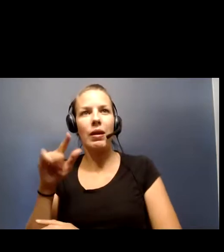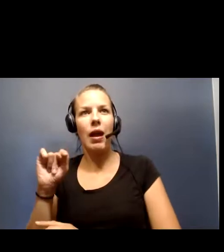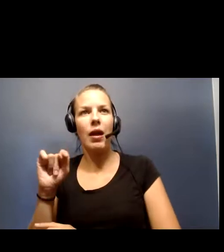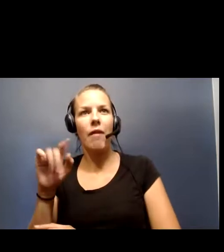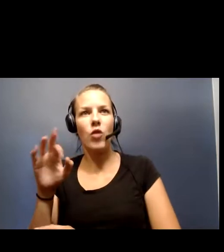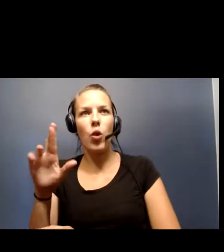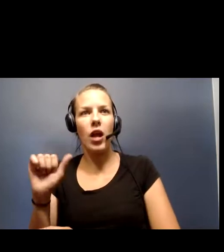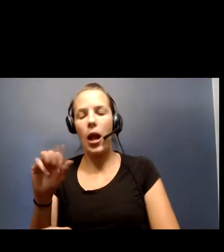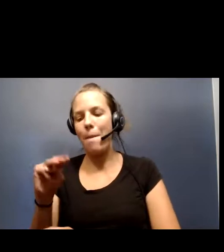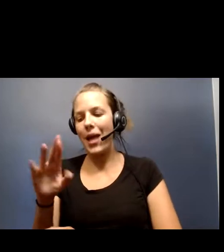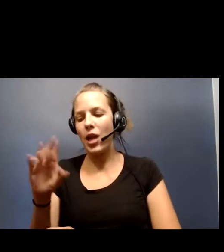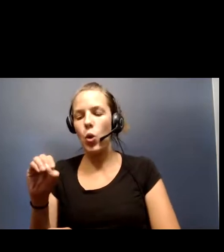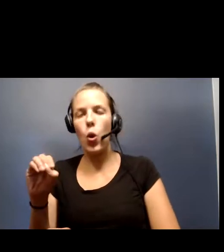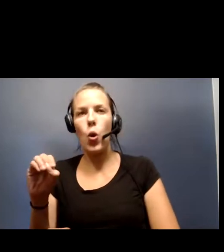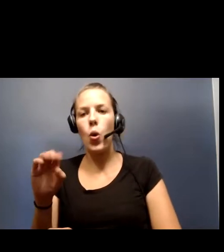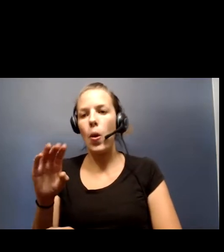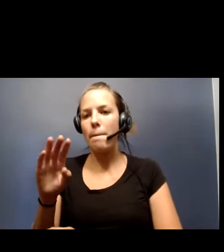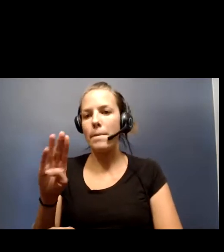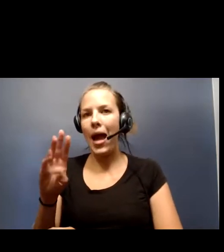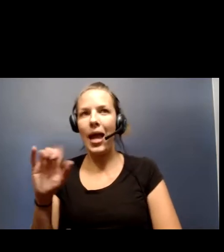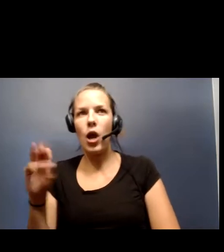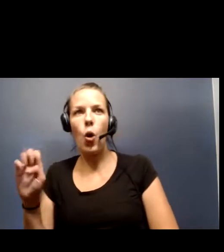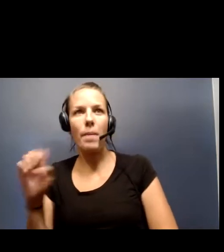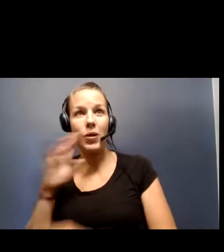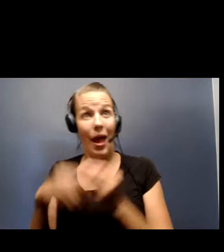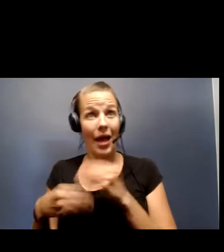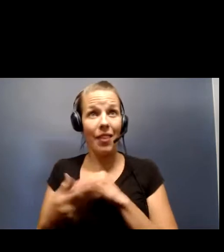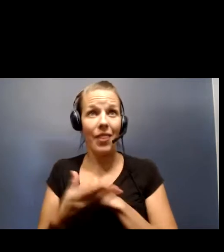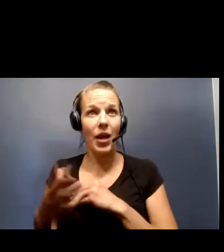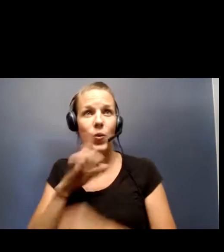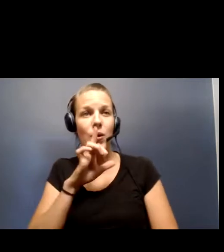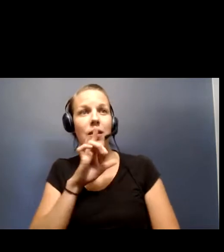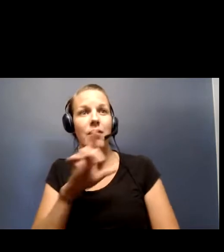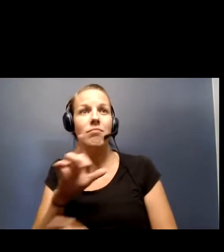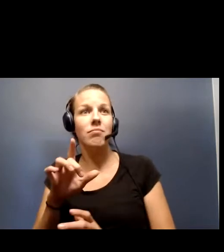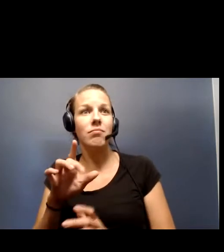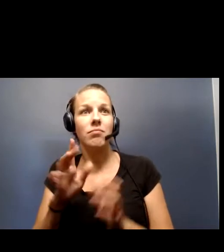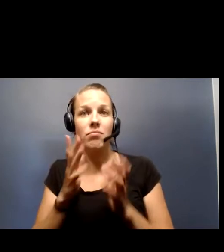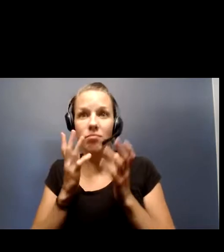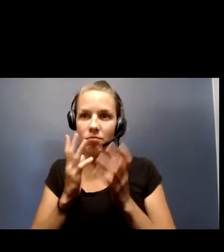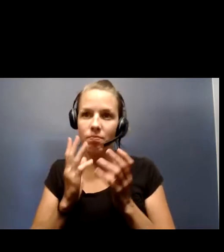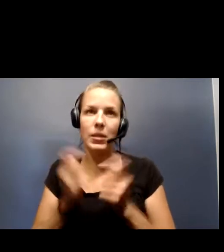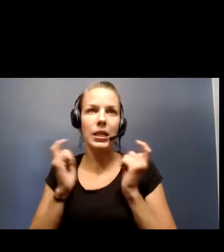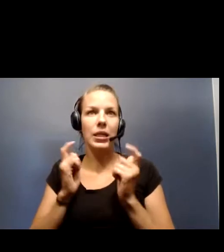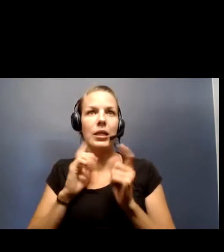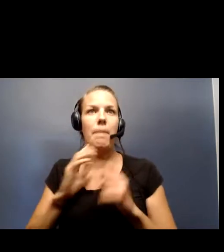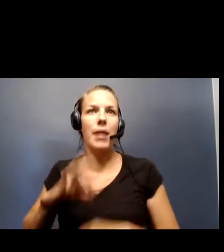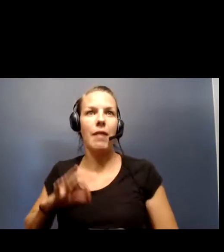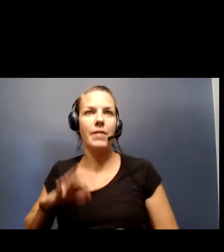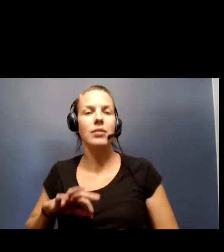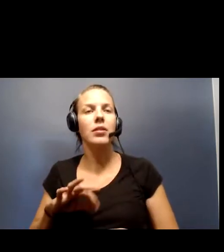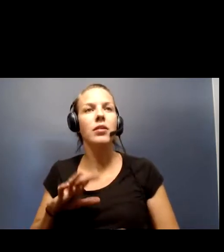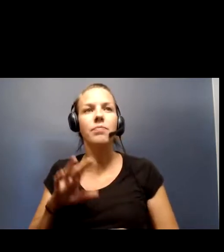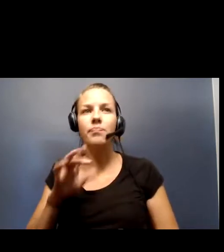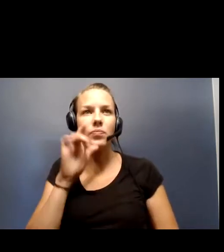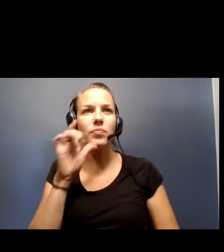microbiome. By paying more attention to adding these healthy items, you can really give some dramatic benefits to our health conditions. And this doesn't have